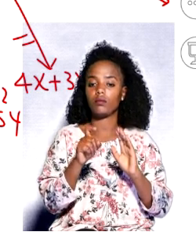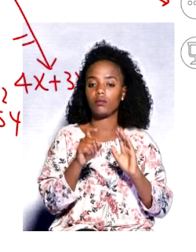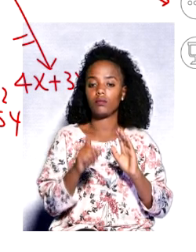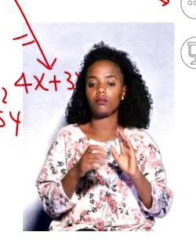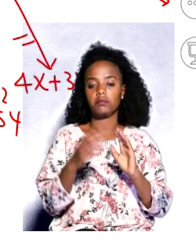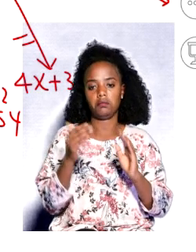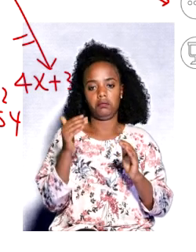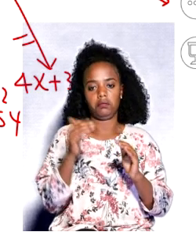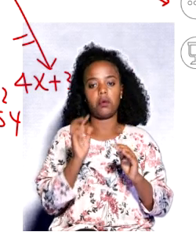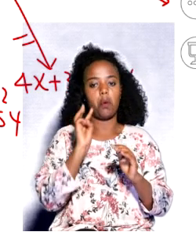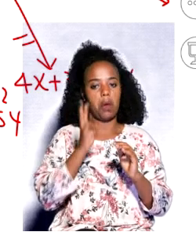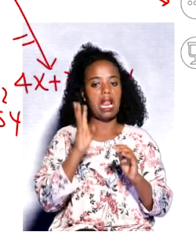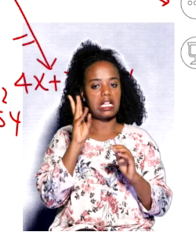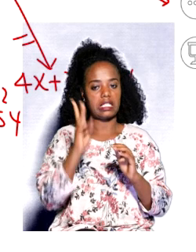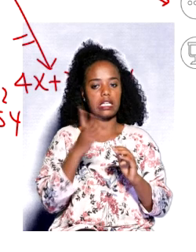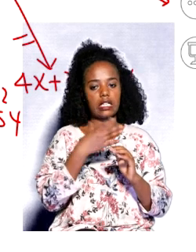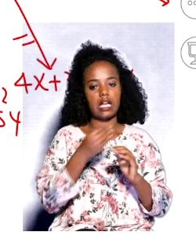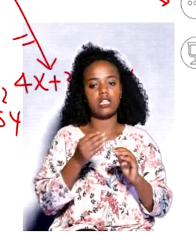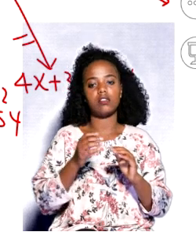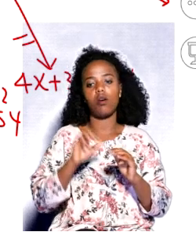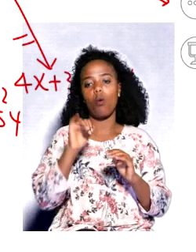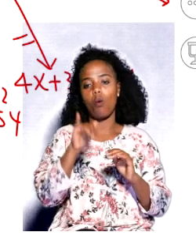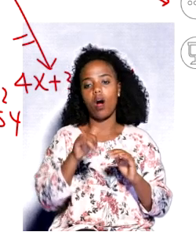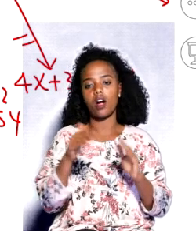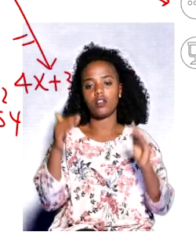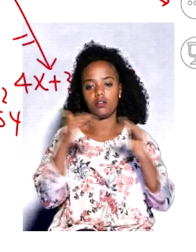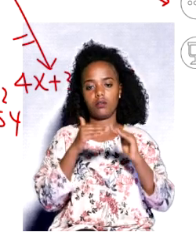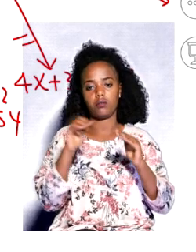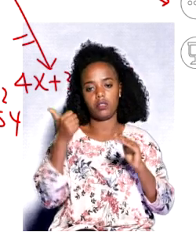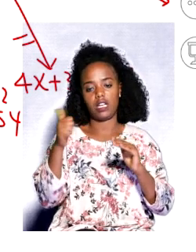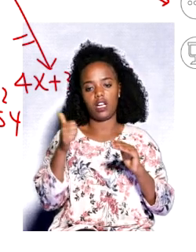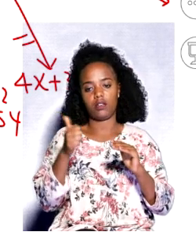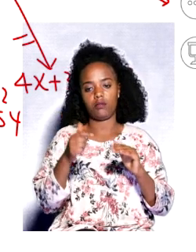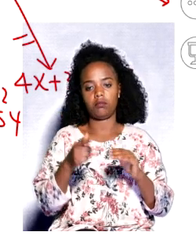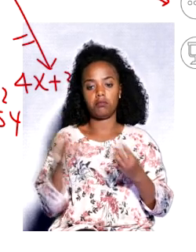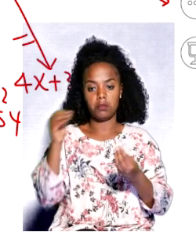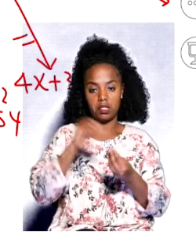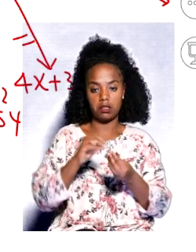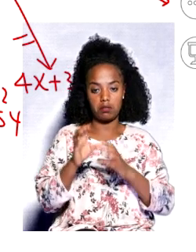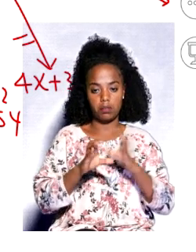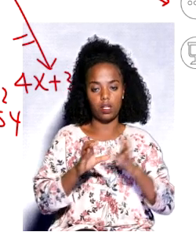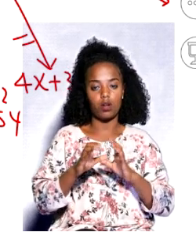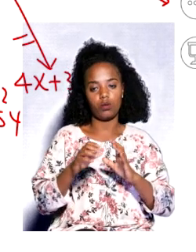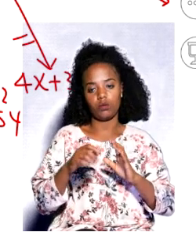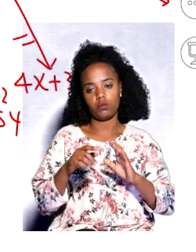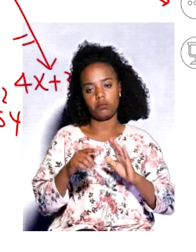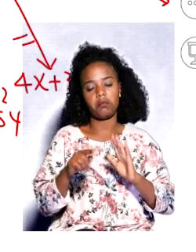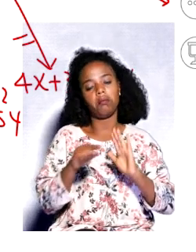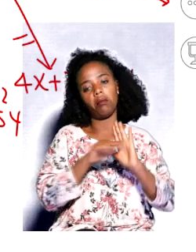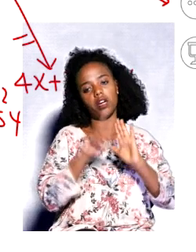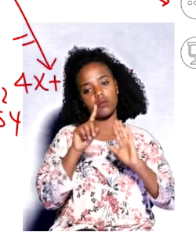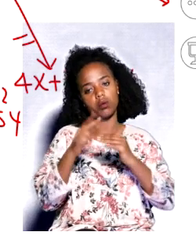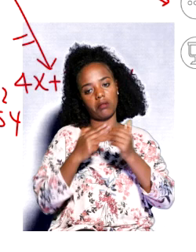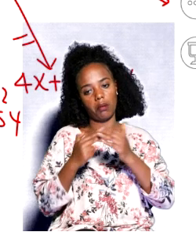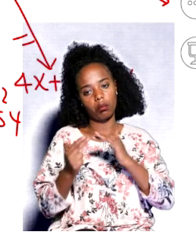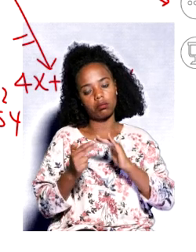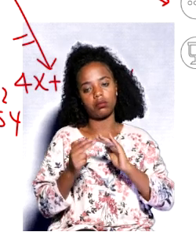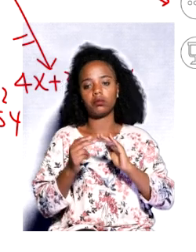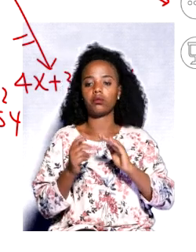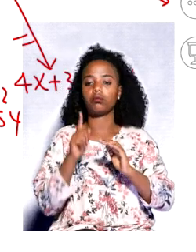6 and y to be 10. You'll find this. So, the corner points